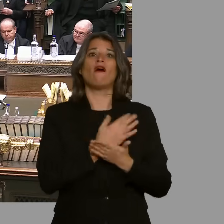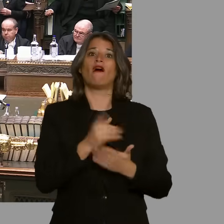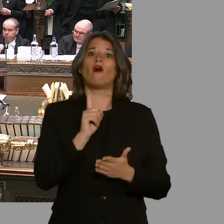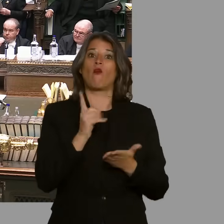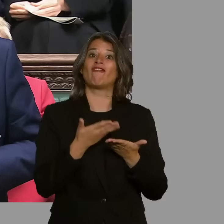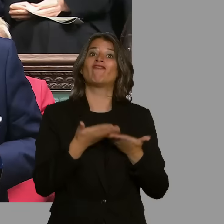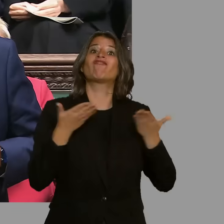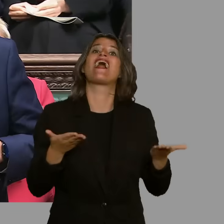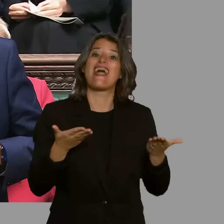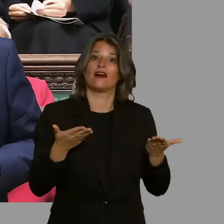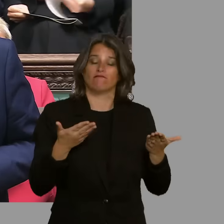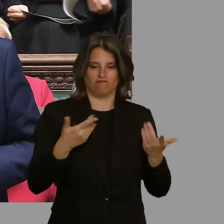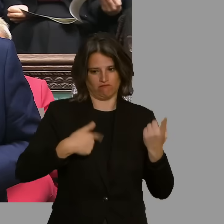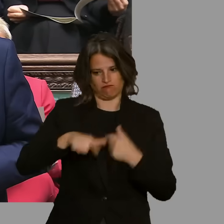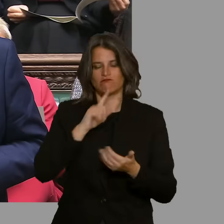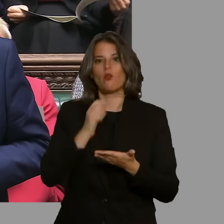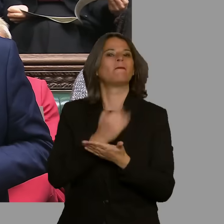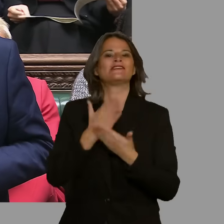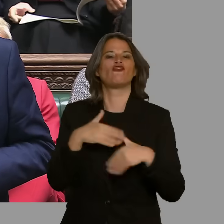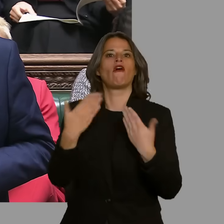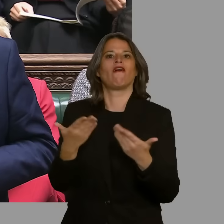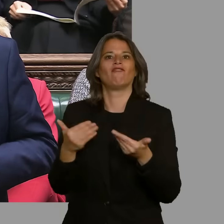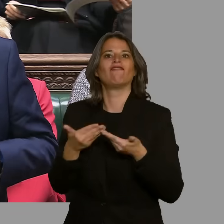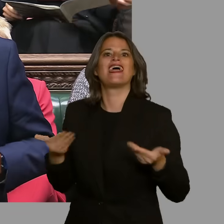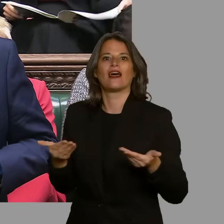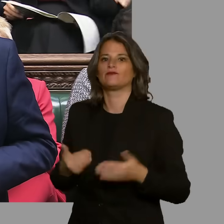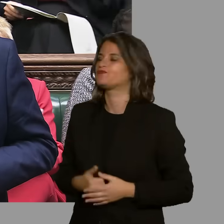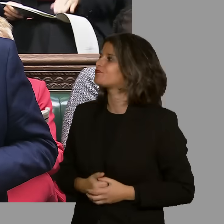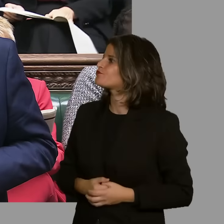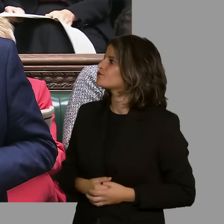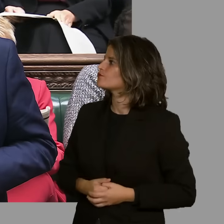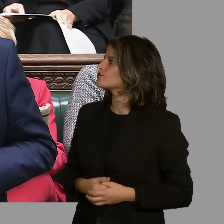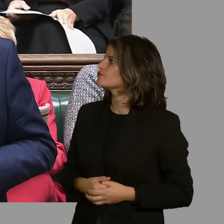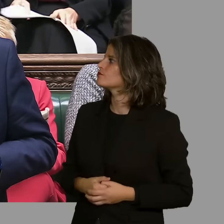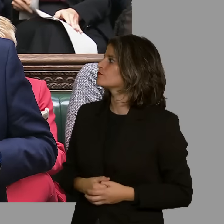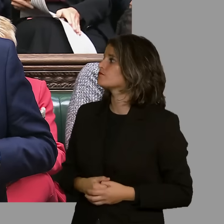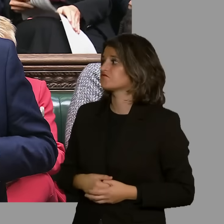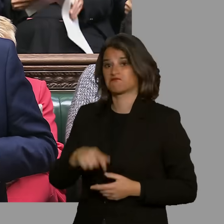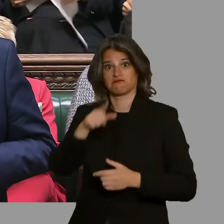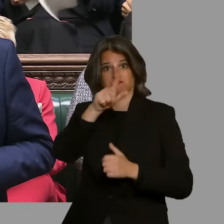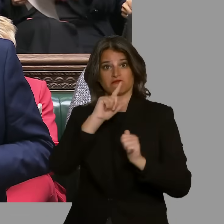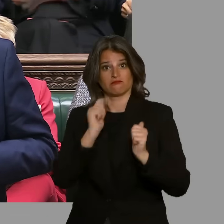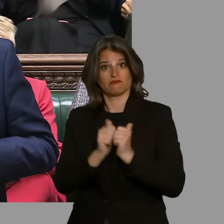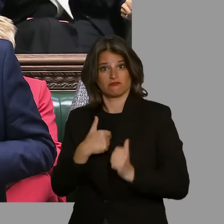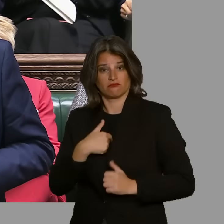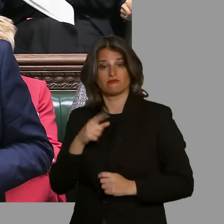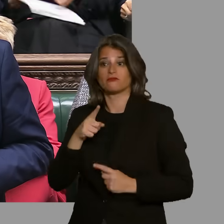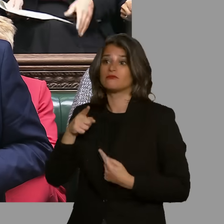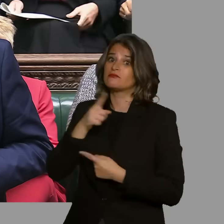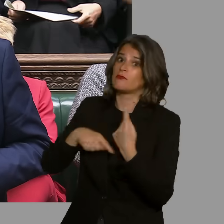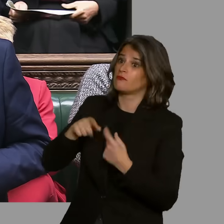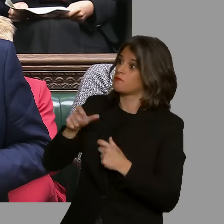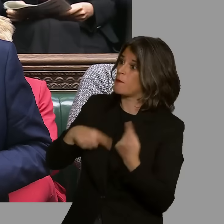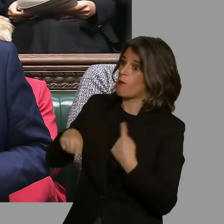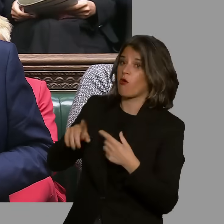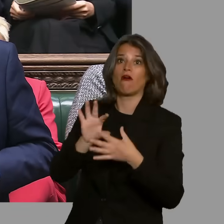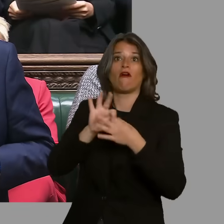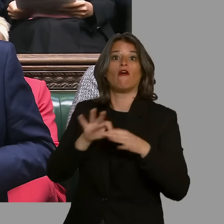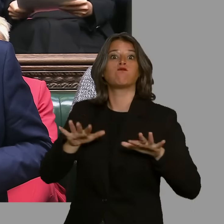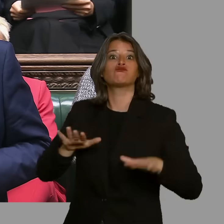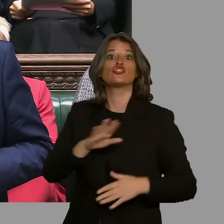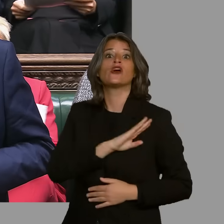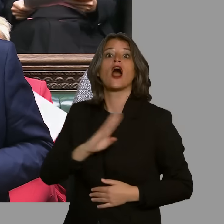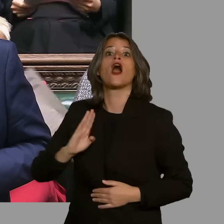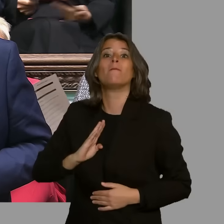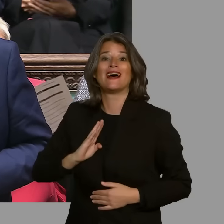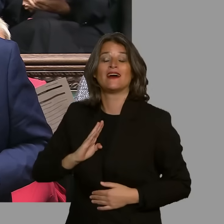absolutely recognise that they have to abide by the law, but also expect the government will have their back and will offer them that fairness? Can